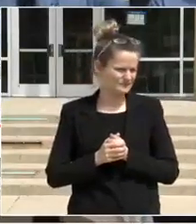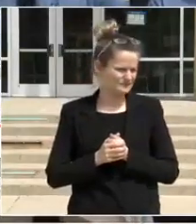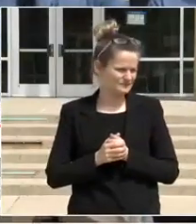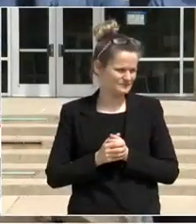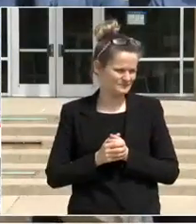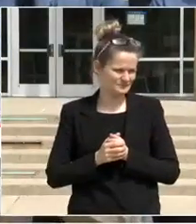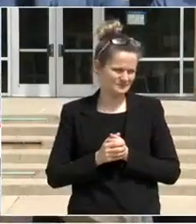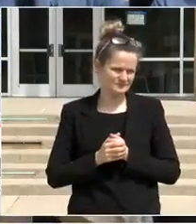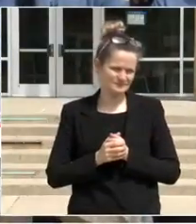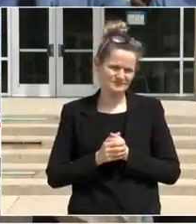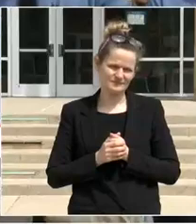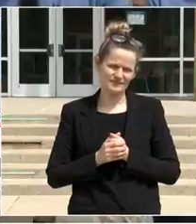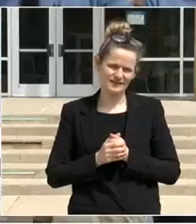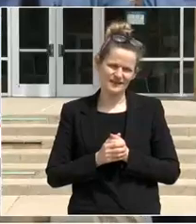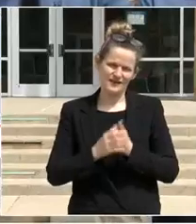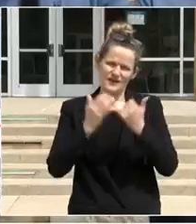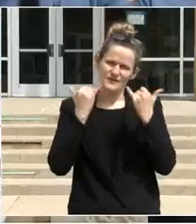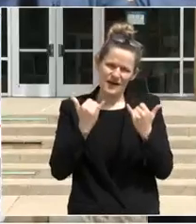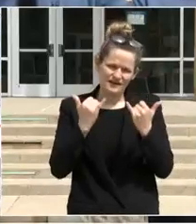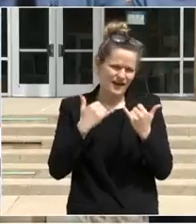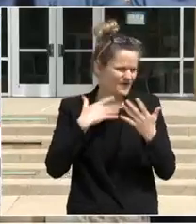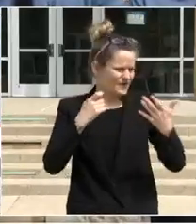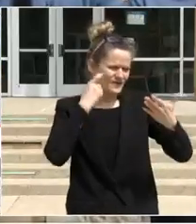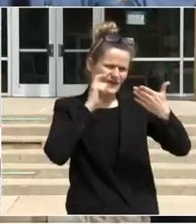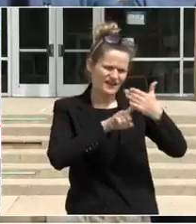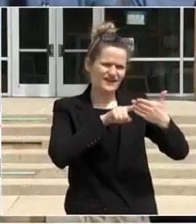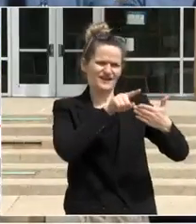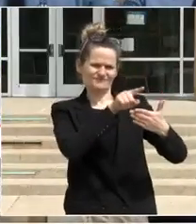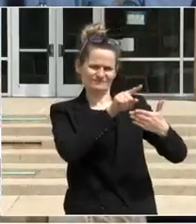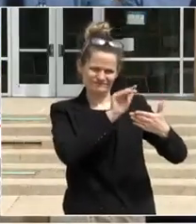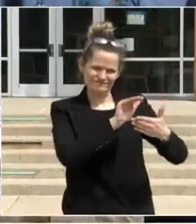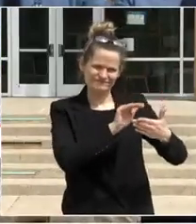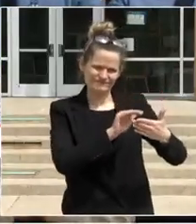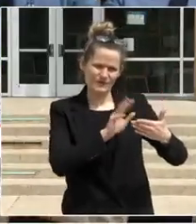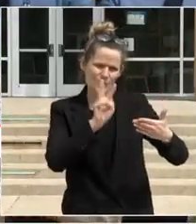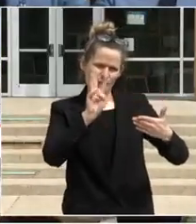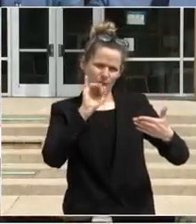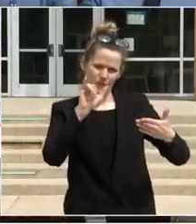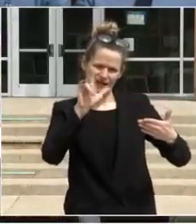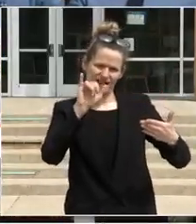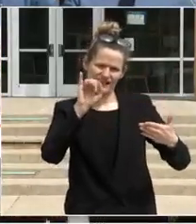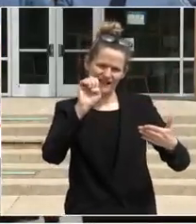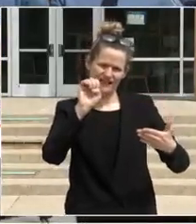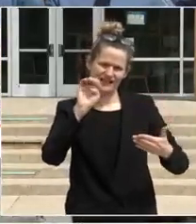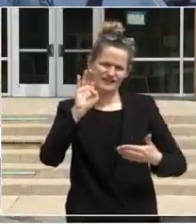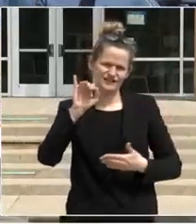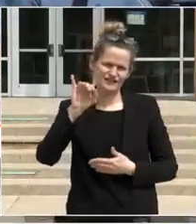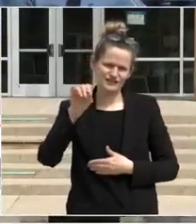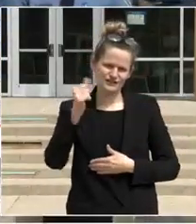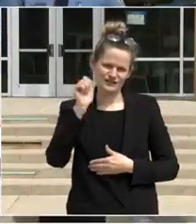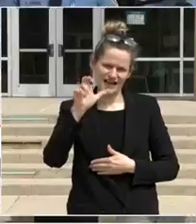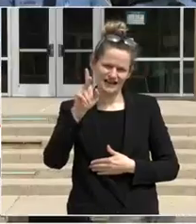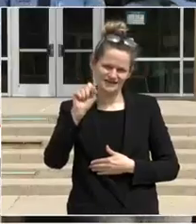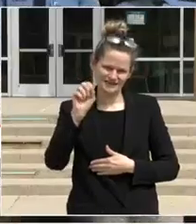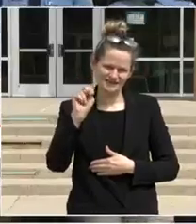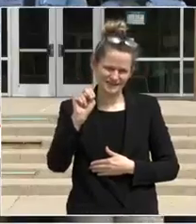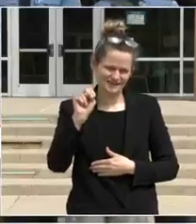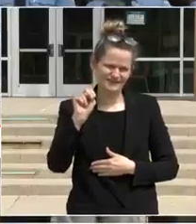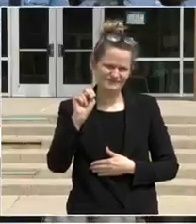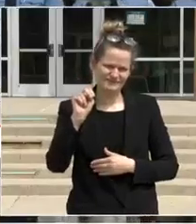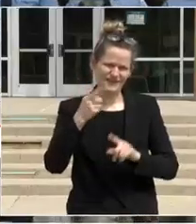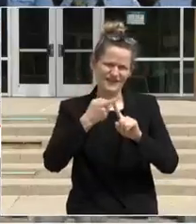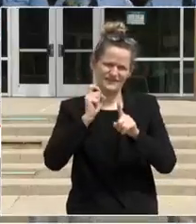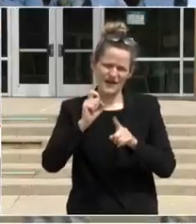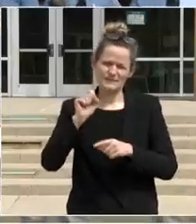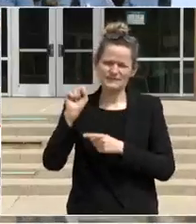So at this point, I'd like to recognize Principal Willie Jackson of Ballou Senior High School. We did our kickoff event at